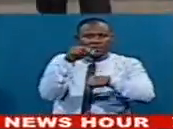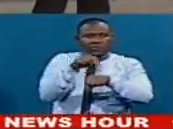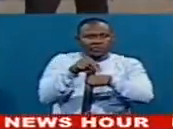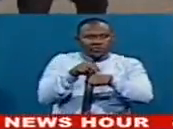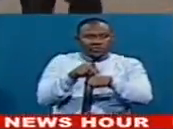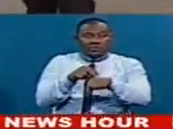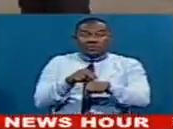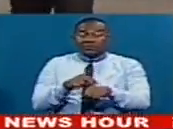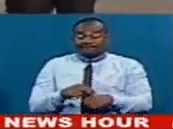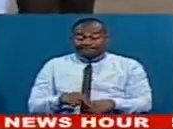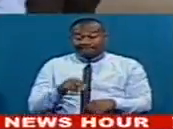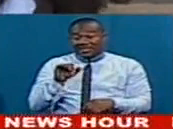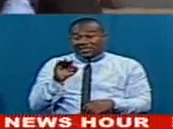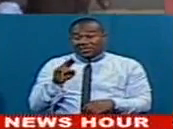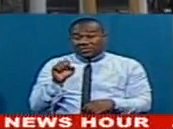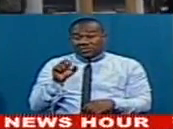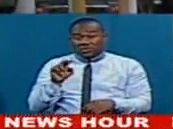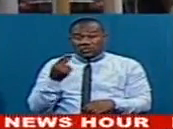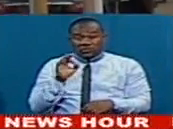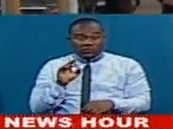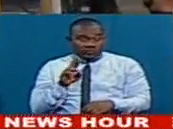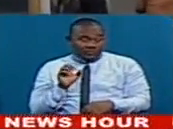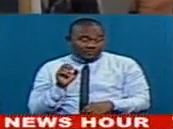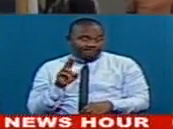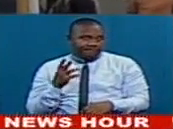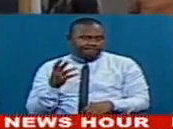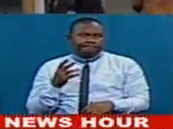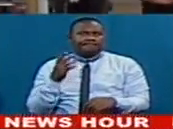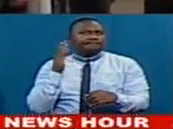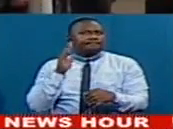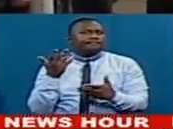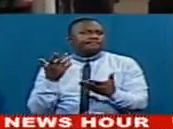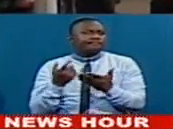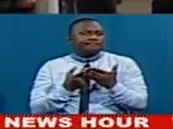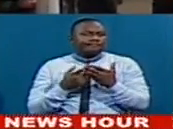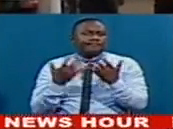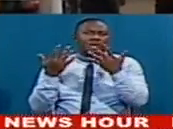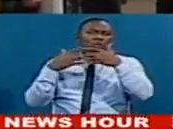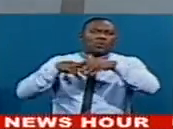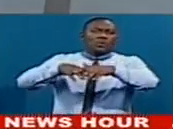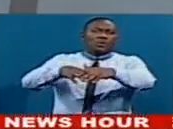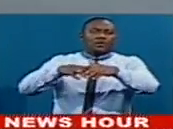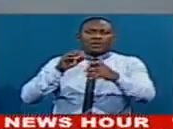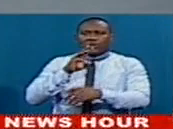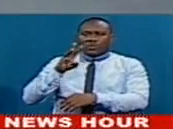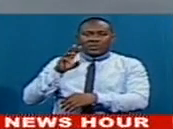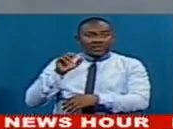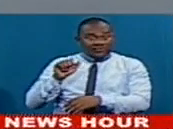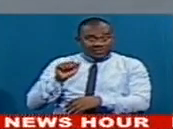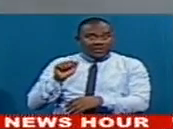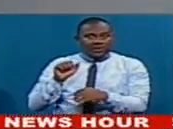Issoufou, on improving security in the sub-region and promoting the integration agenda of the West African